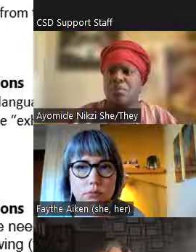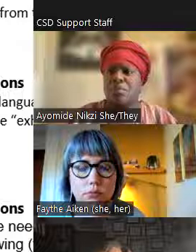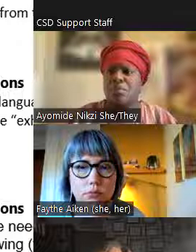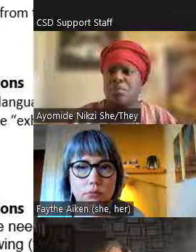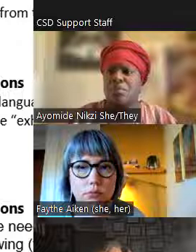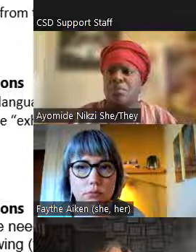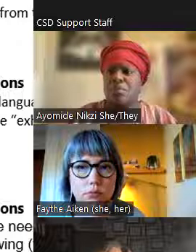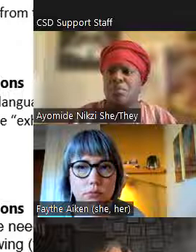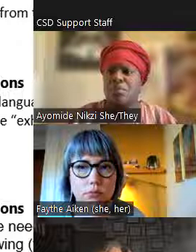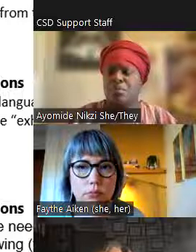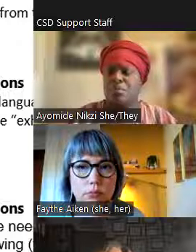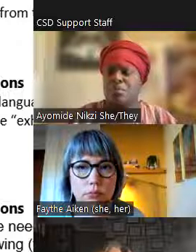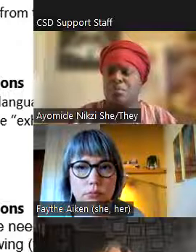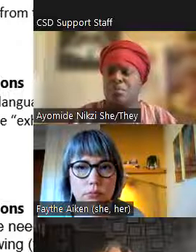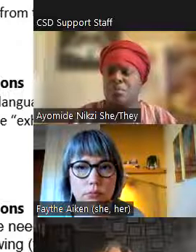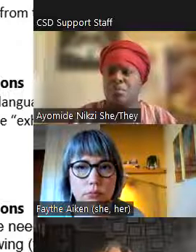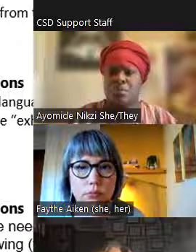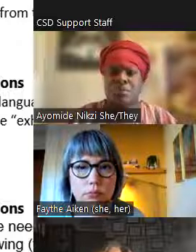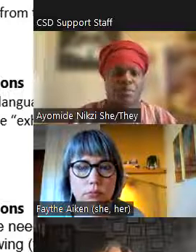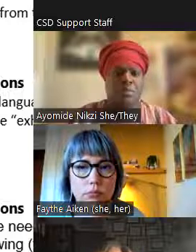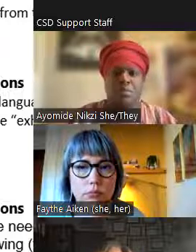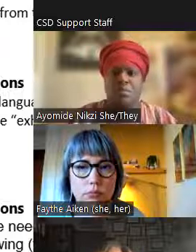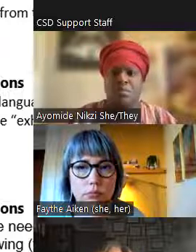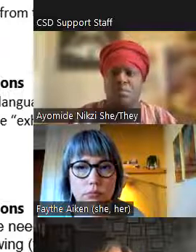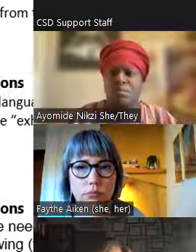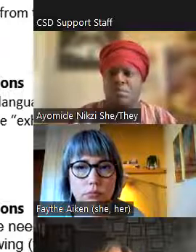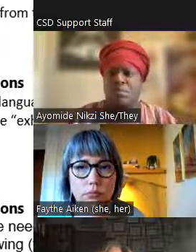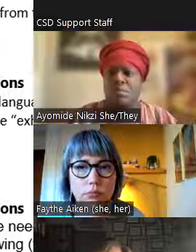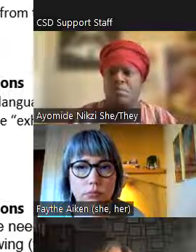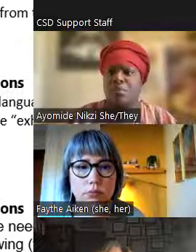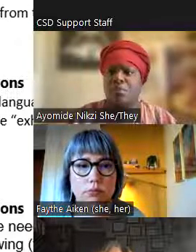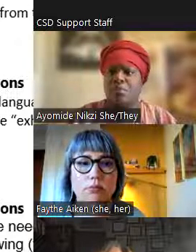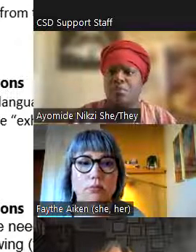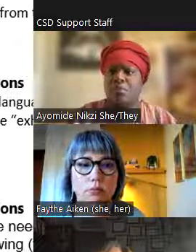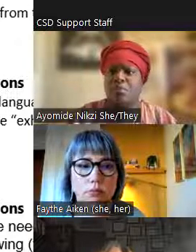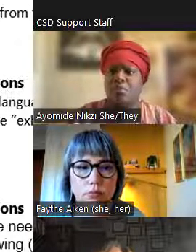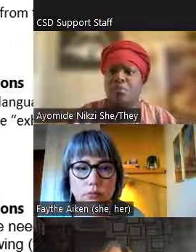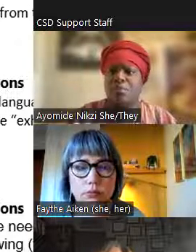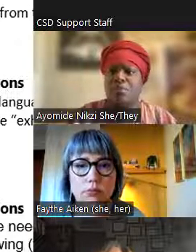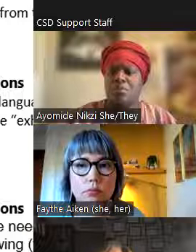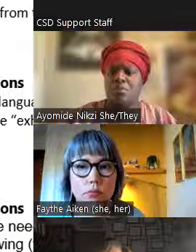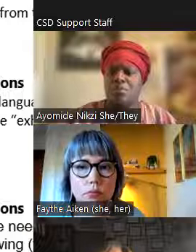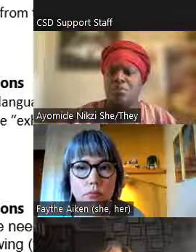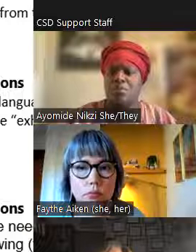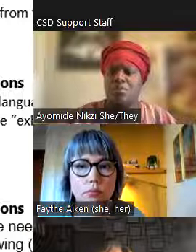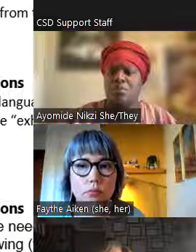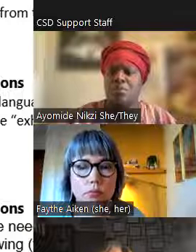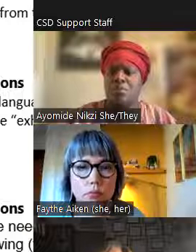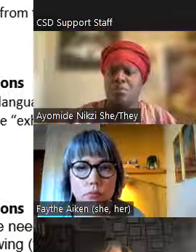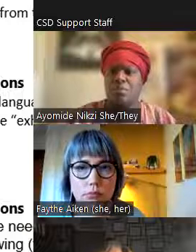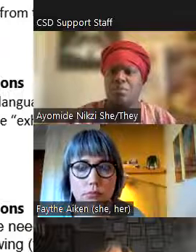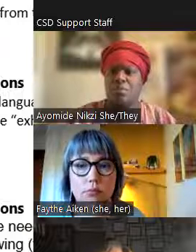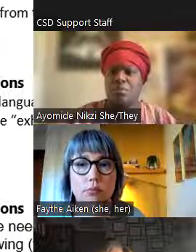say, I think we're getting to the point where we've tried to reach consensus and these attempts